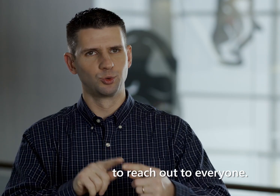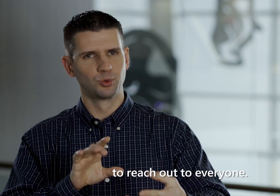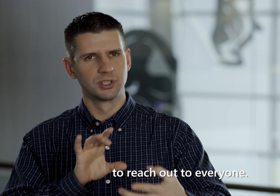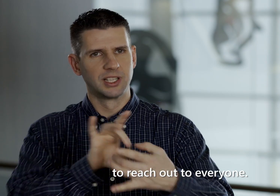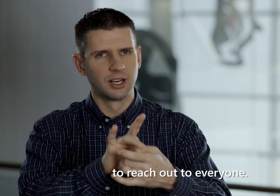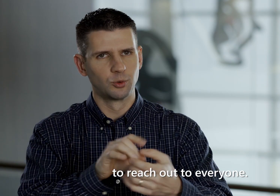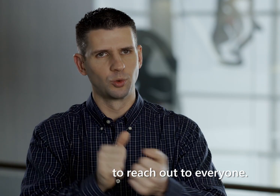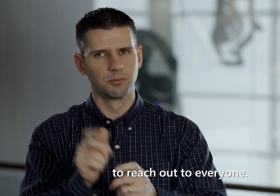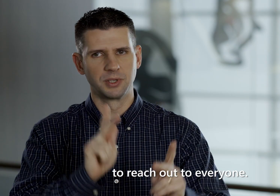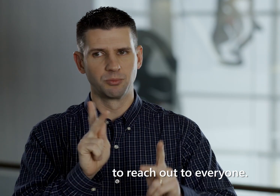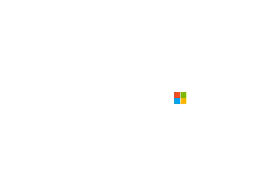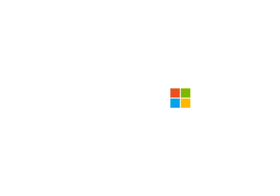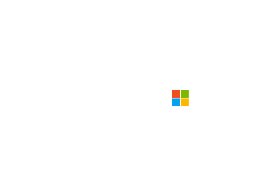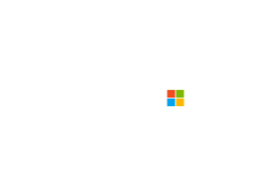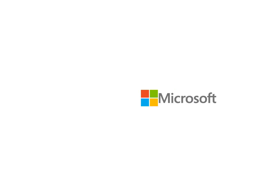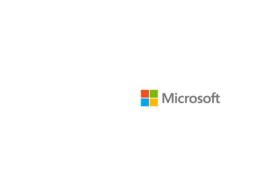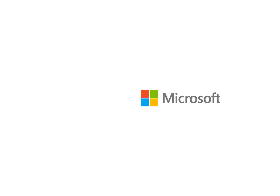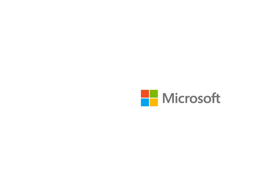to reach out to everyone.